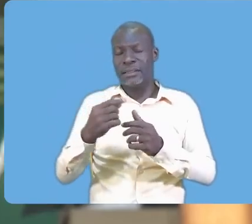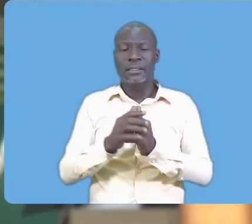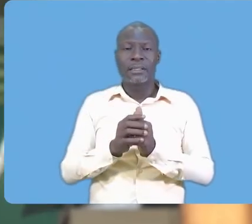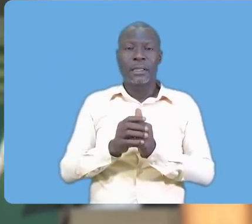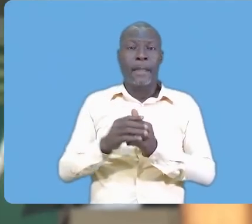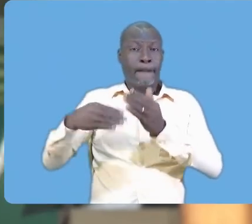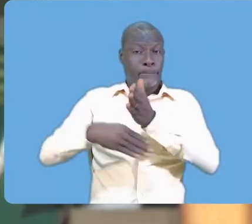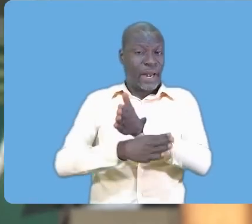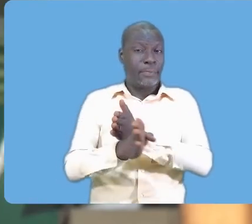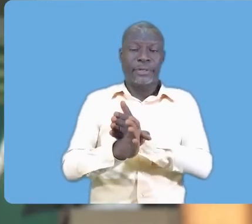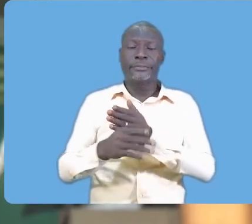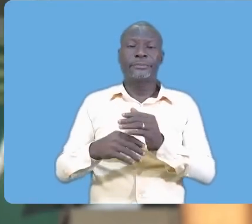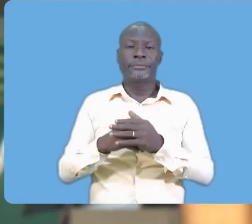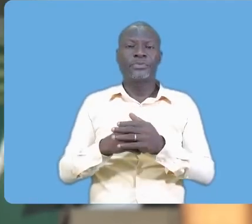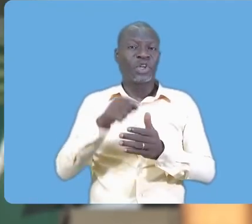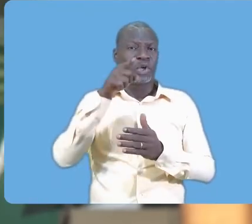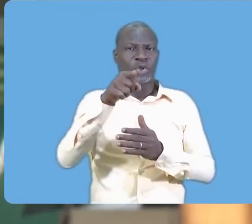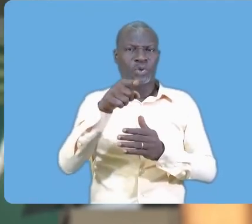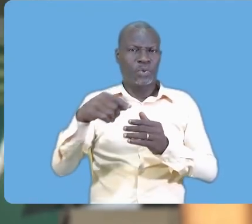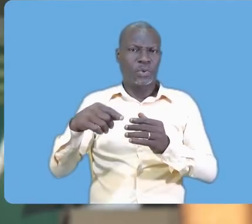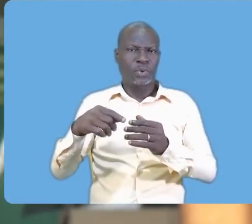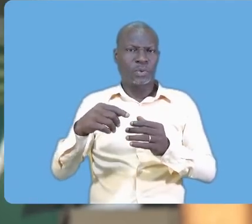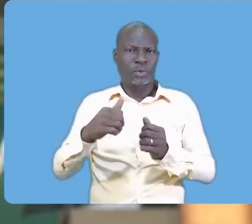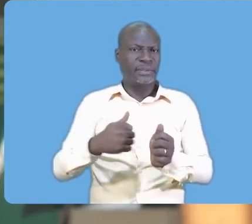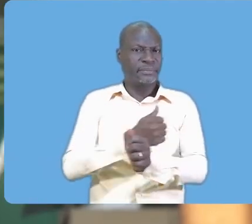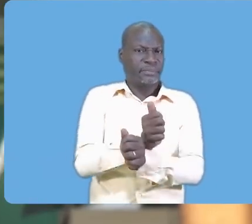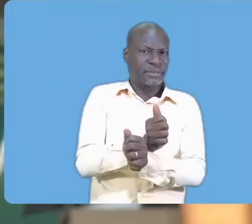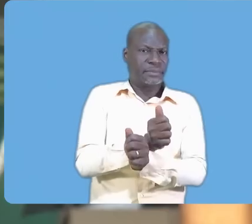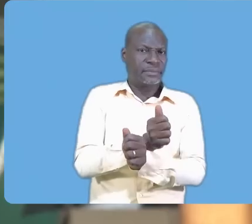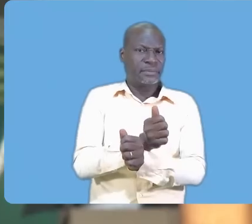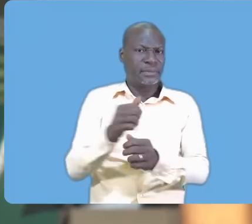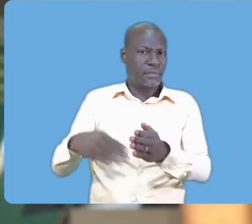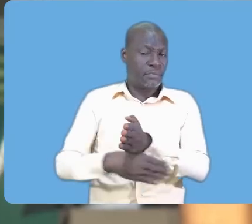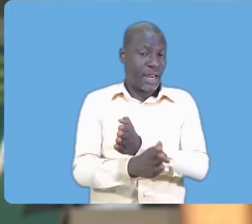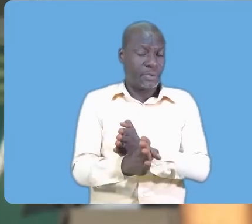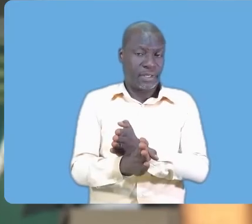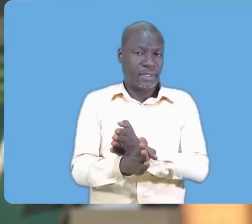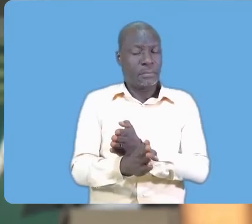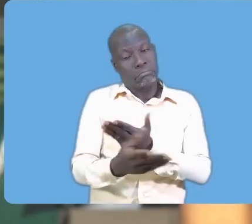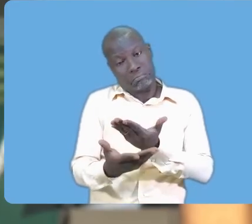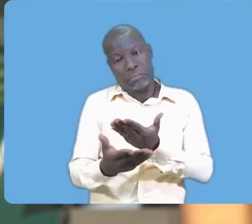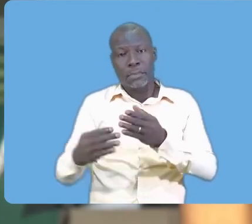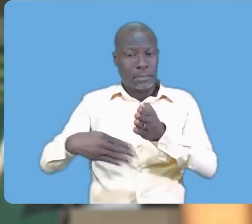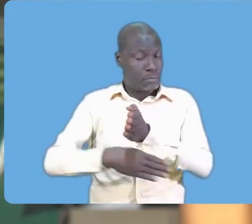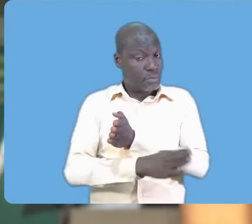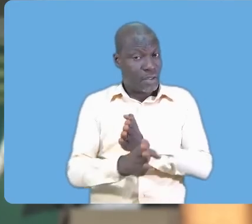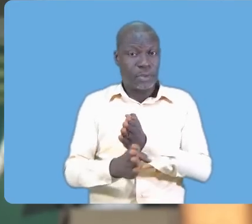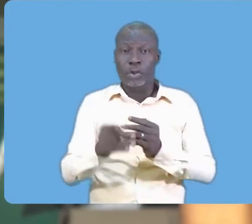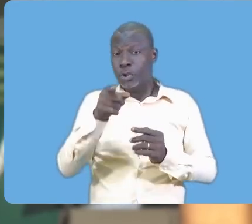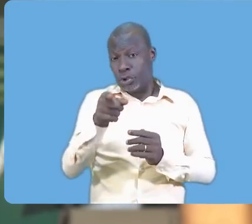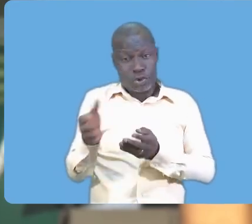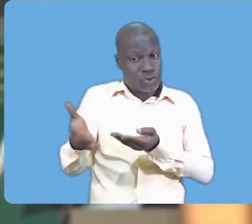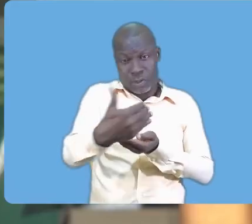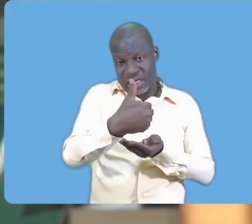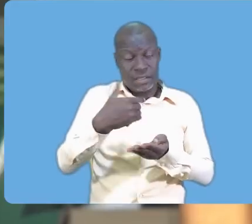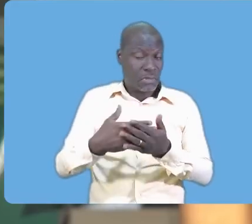bribery sa oje bribie ansa na wa ye bribie na me twen wadwe egina so se it's all over the